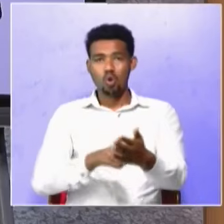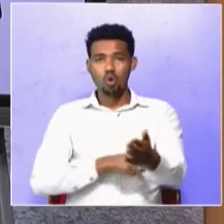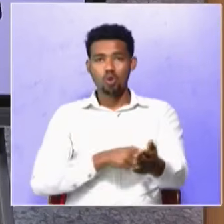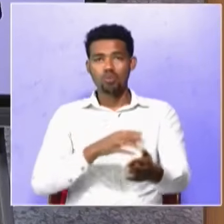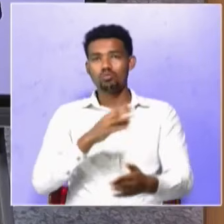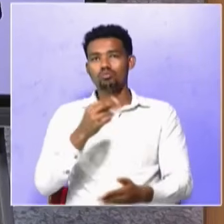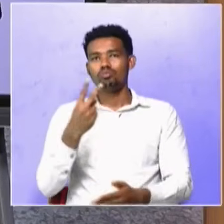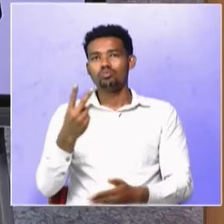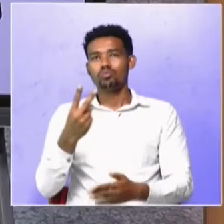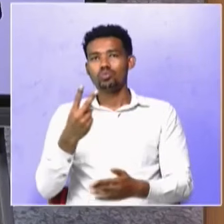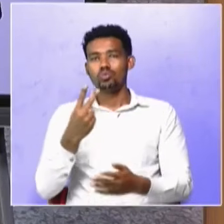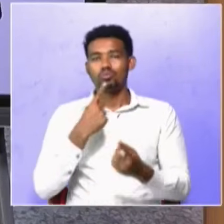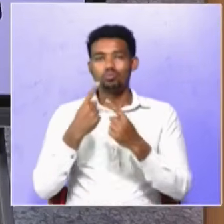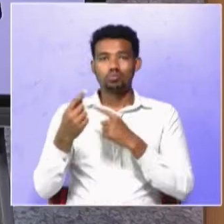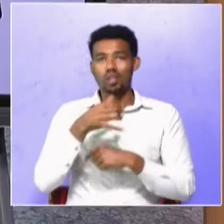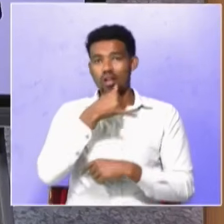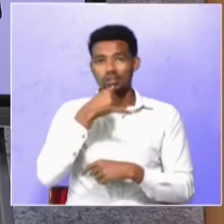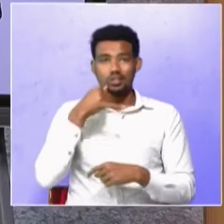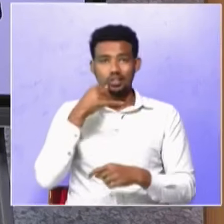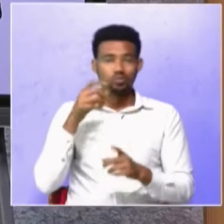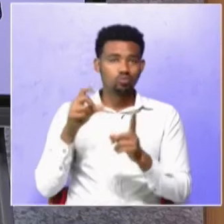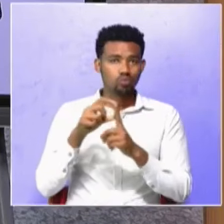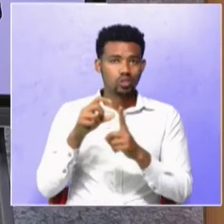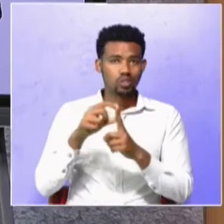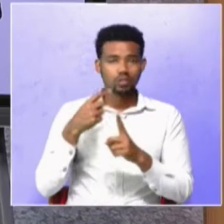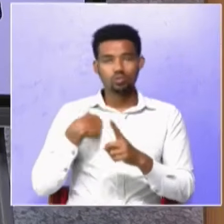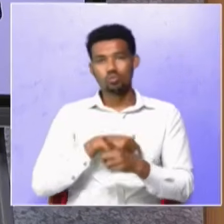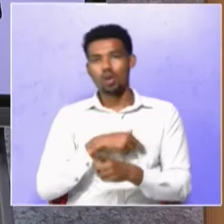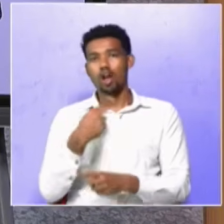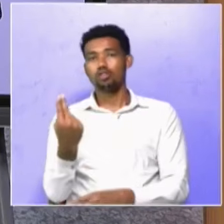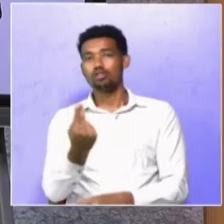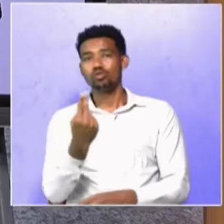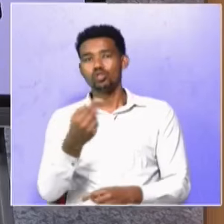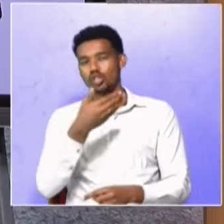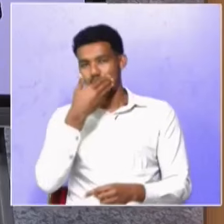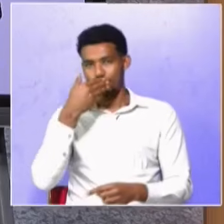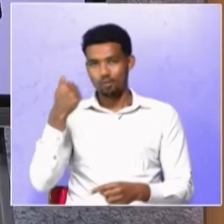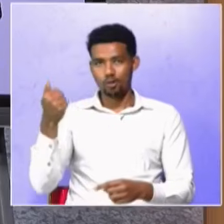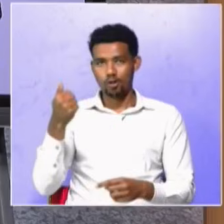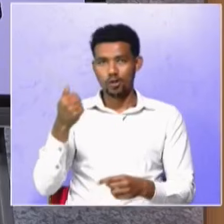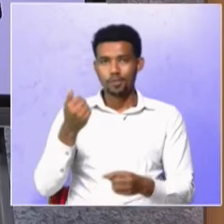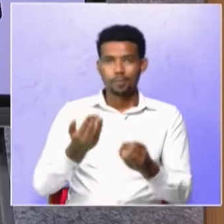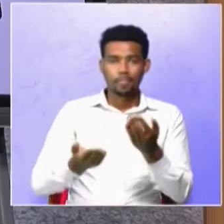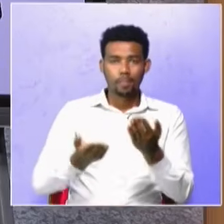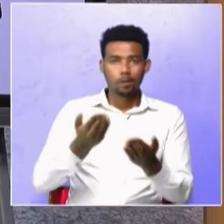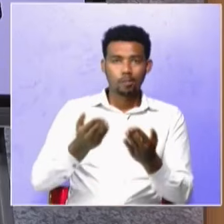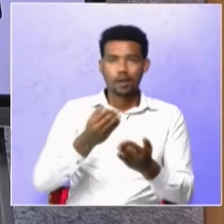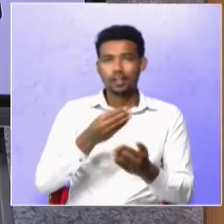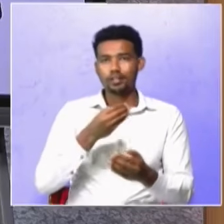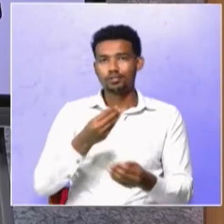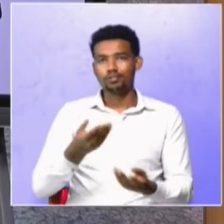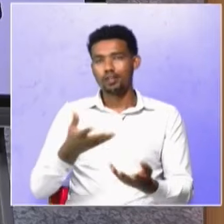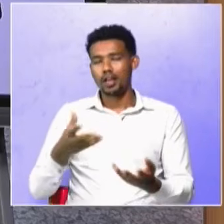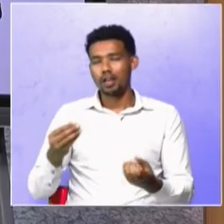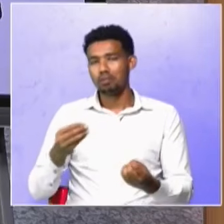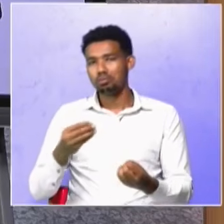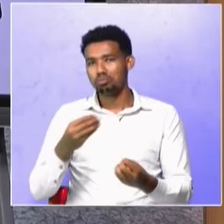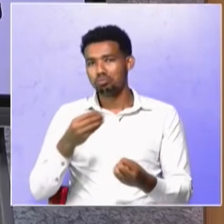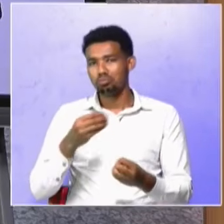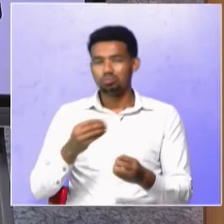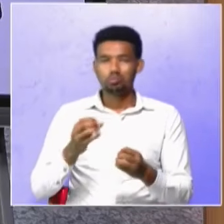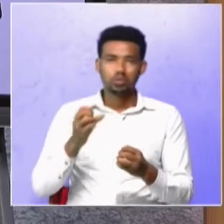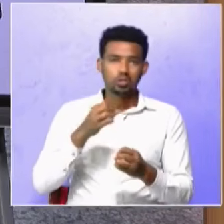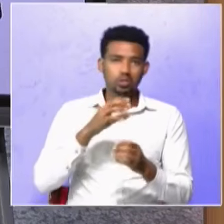or 2-syllable adjective words, we are using more for comparative, most for